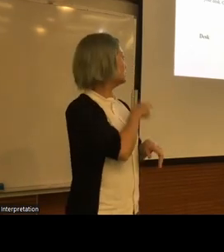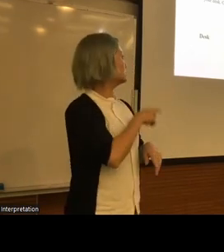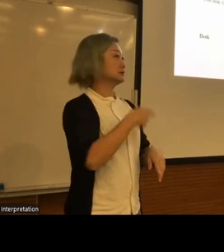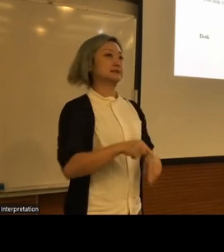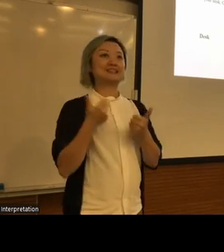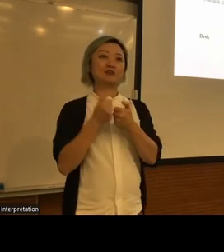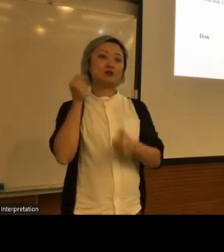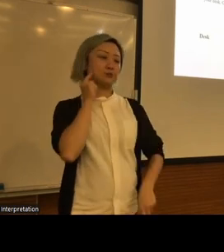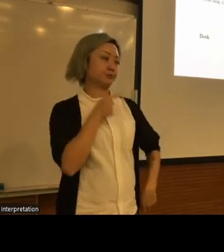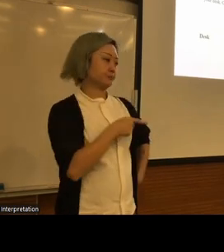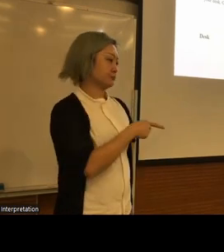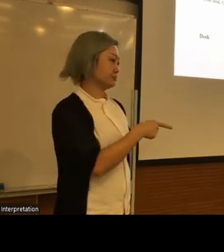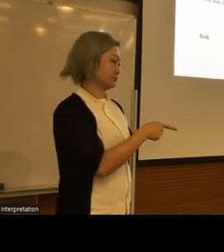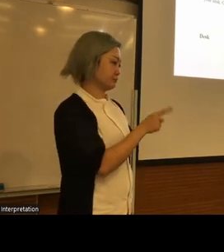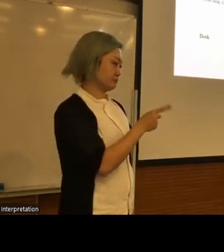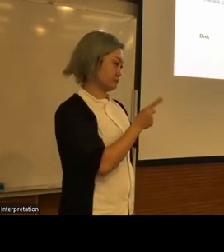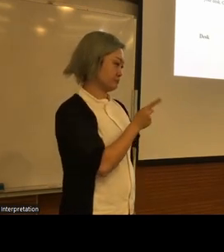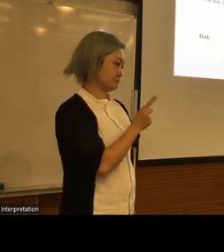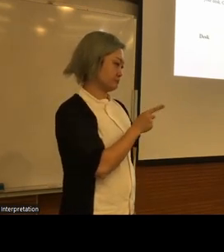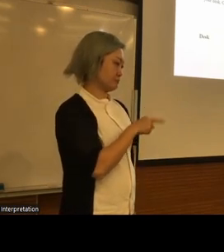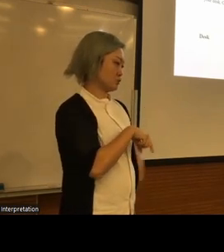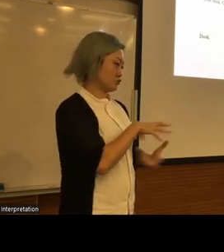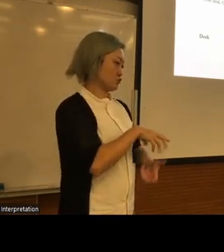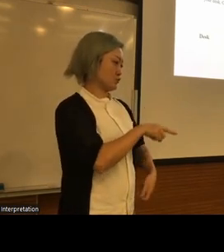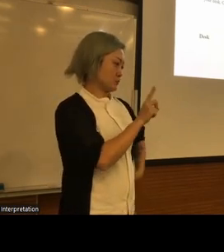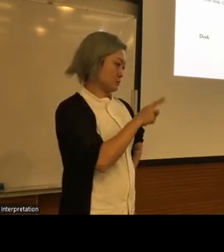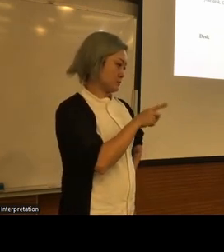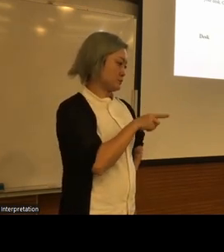my desk and saying, oh no, what a mess.